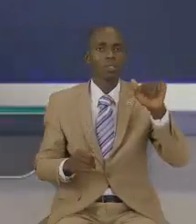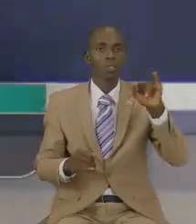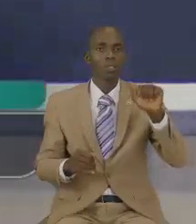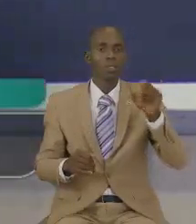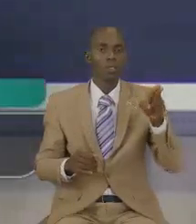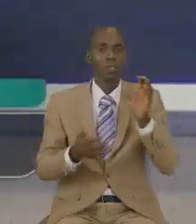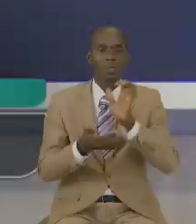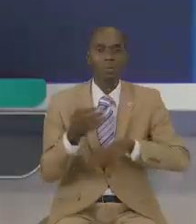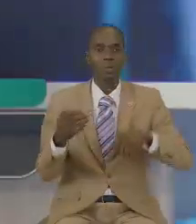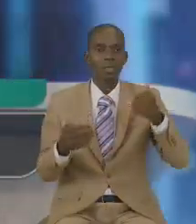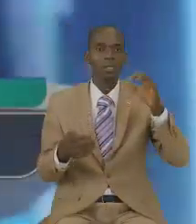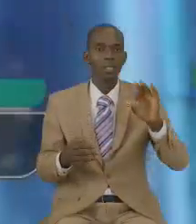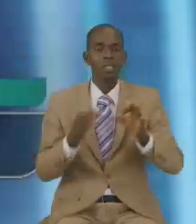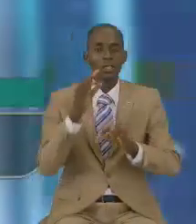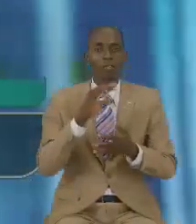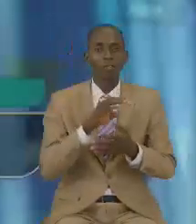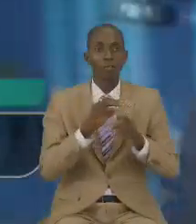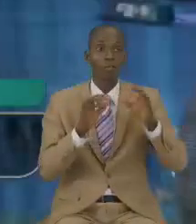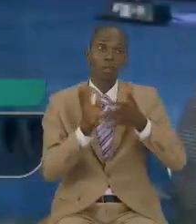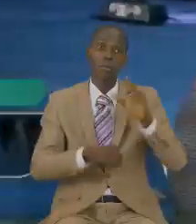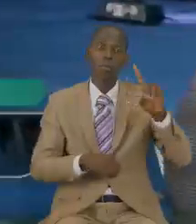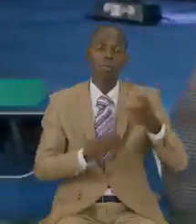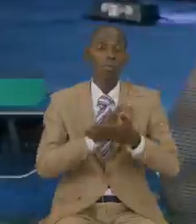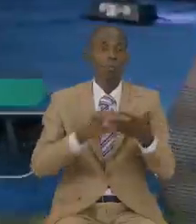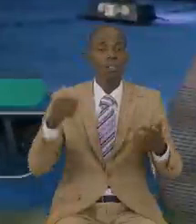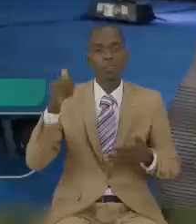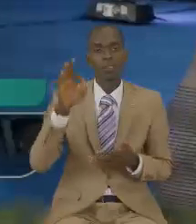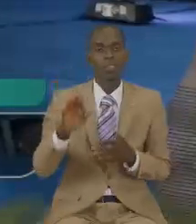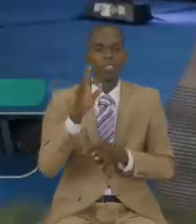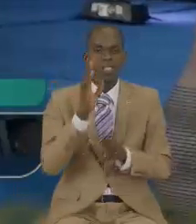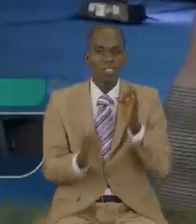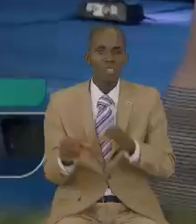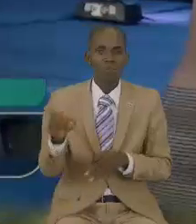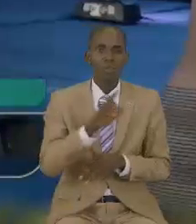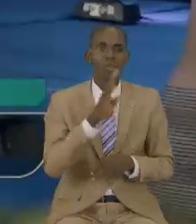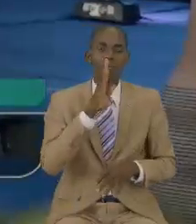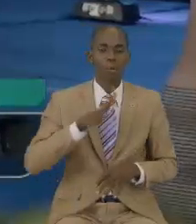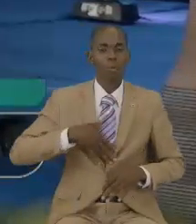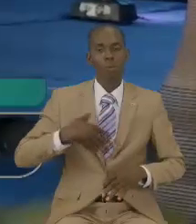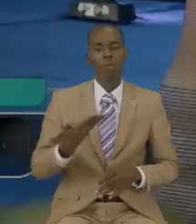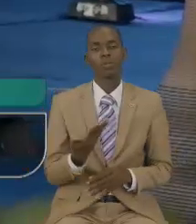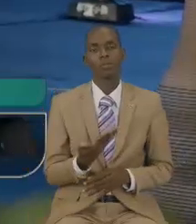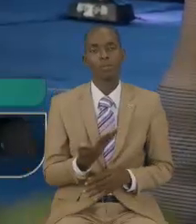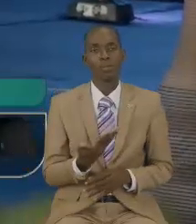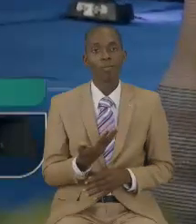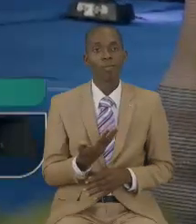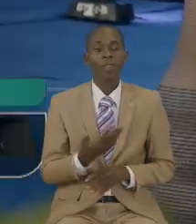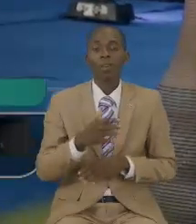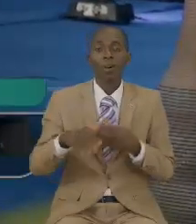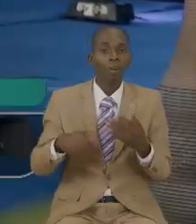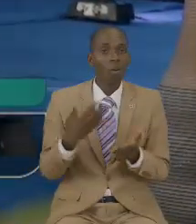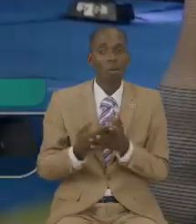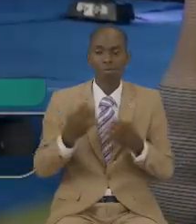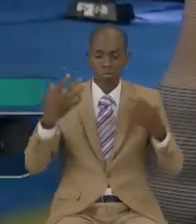If ye be willing, that's the secret. If ye be willing, all the garments